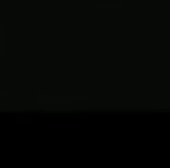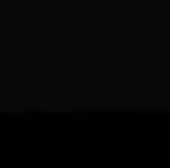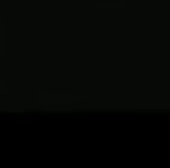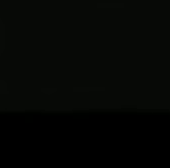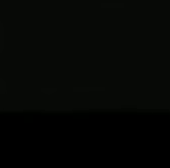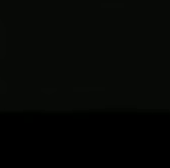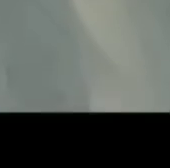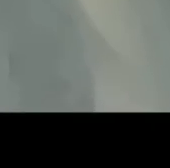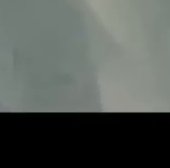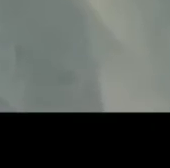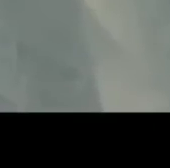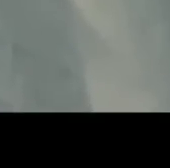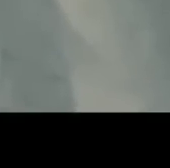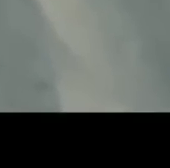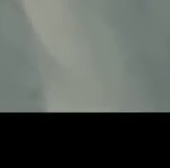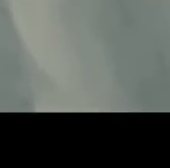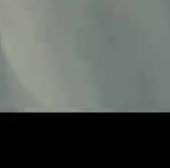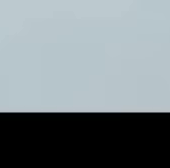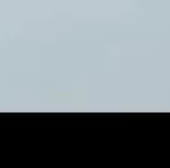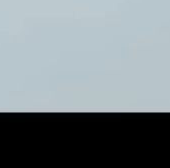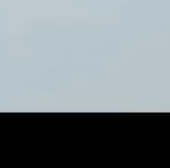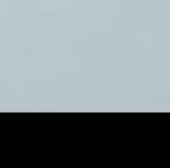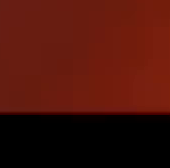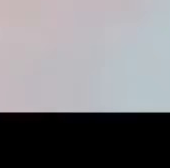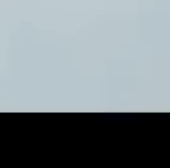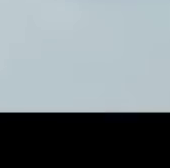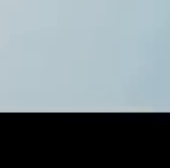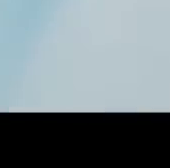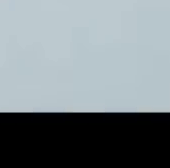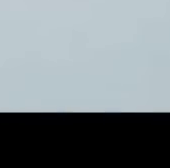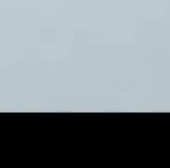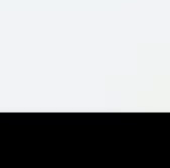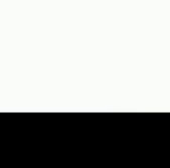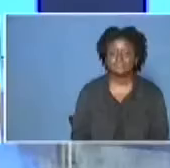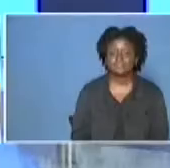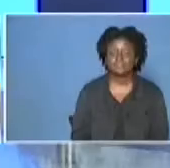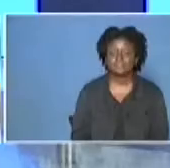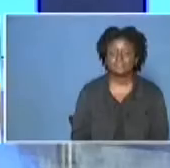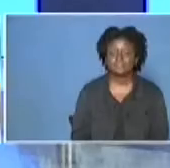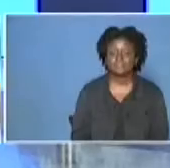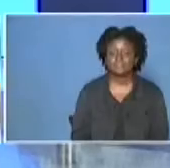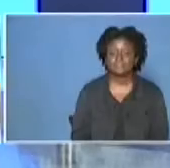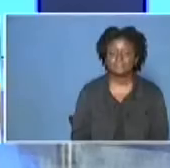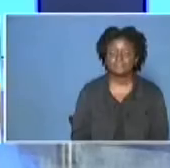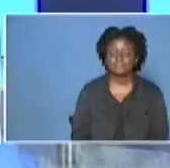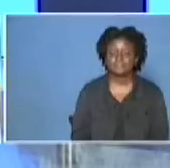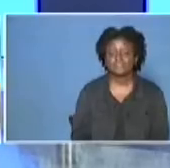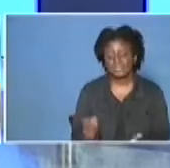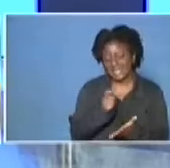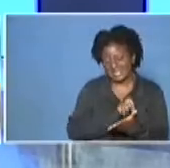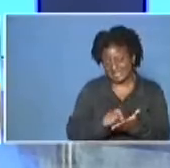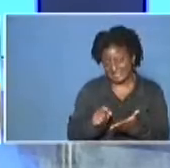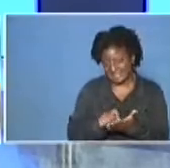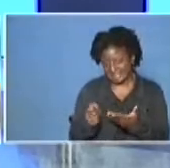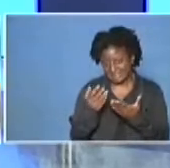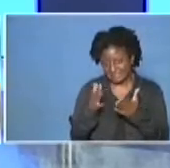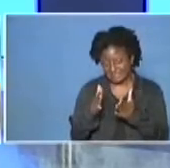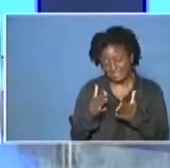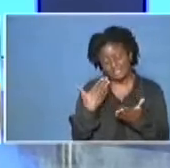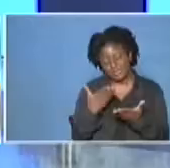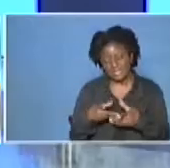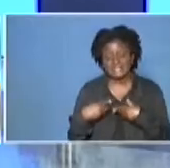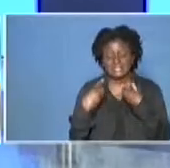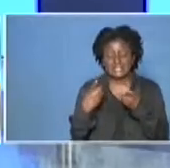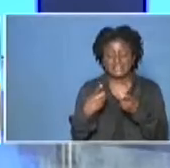Helping life, spreading light. BAF for life. Signed, sealed, and, well,